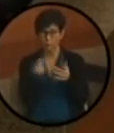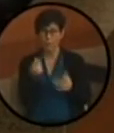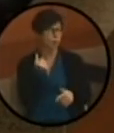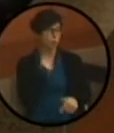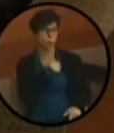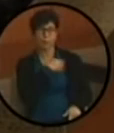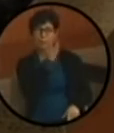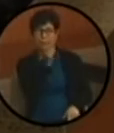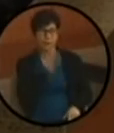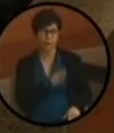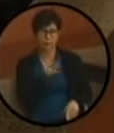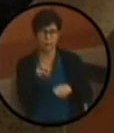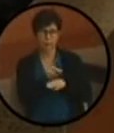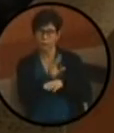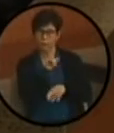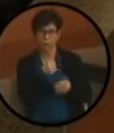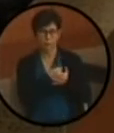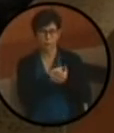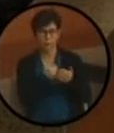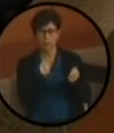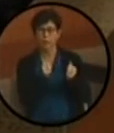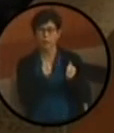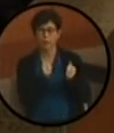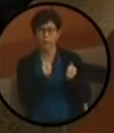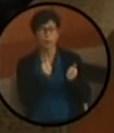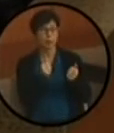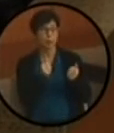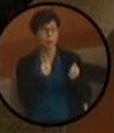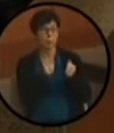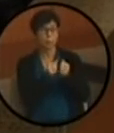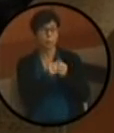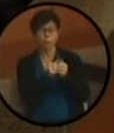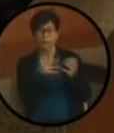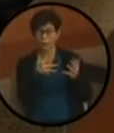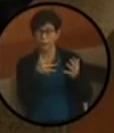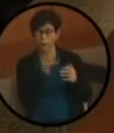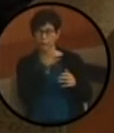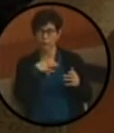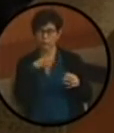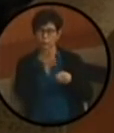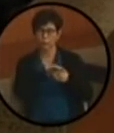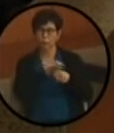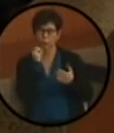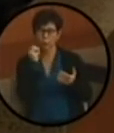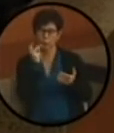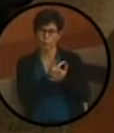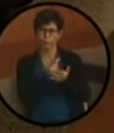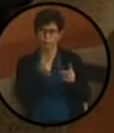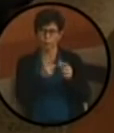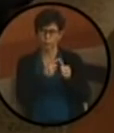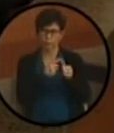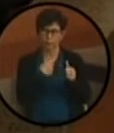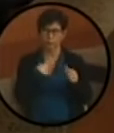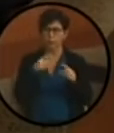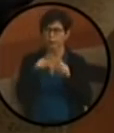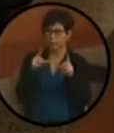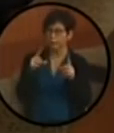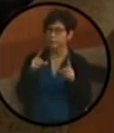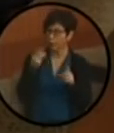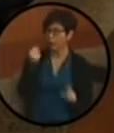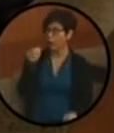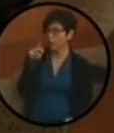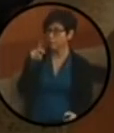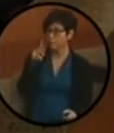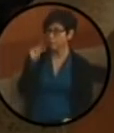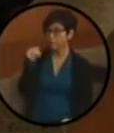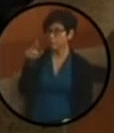account without council approval. Ms. Hoppe's correct. We usually put it on the consent agenda, but I knew it was going to get some attention because of some of the media. Right.